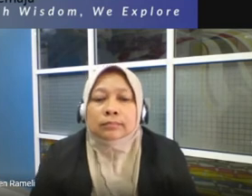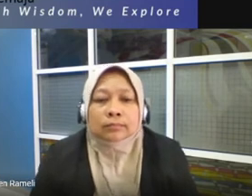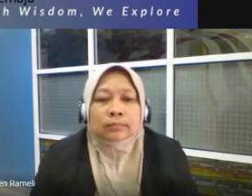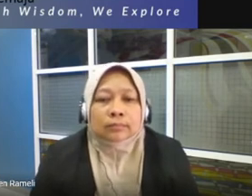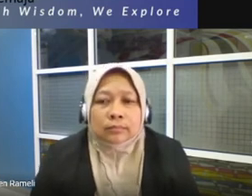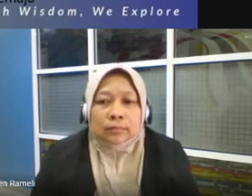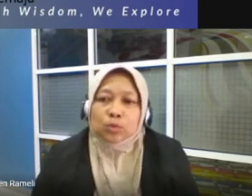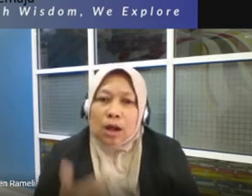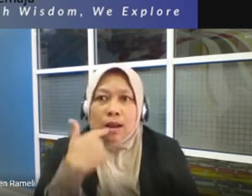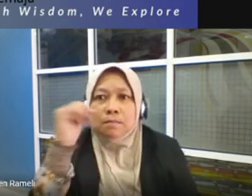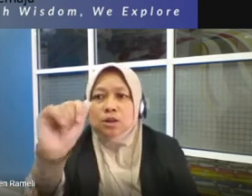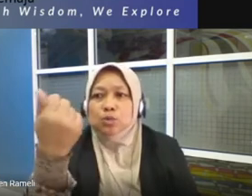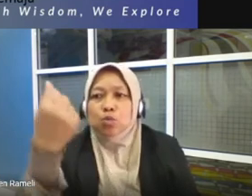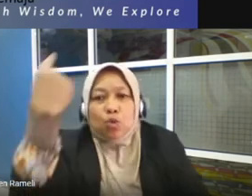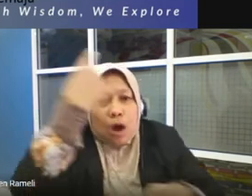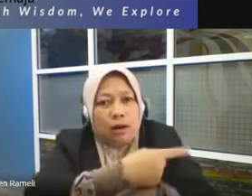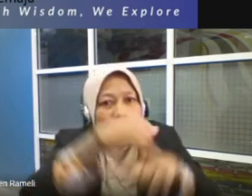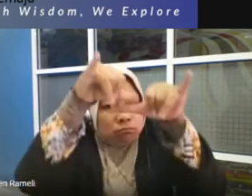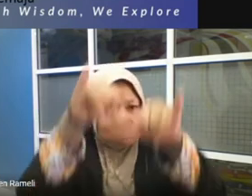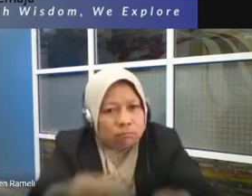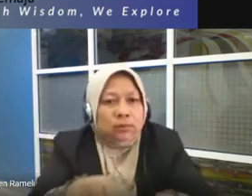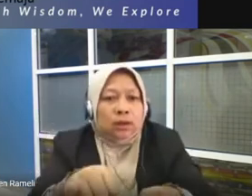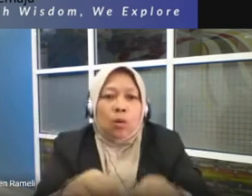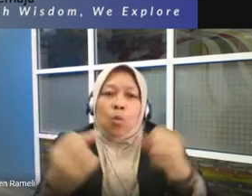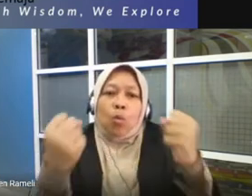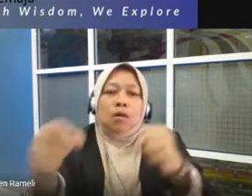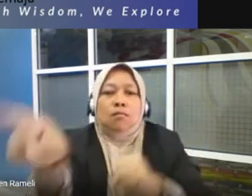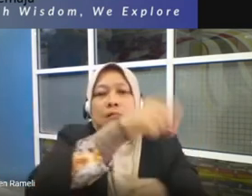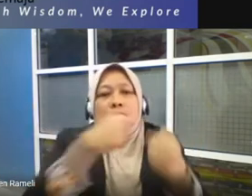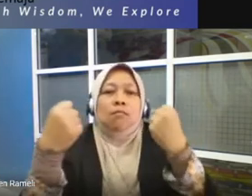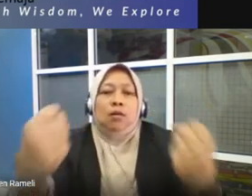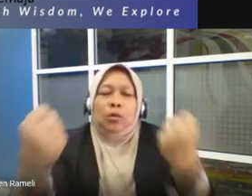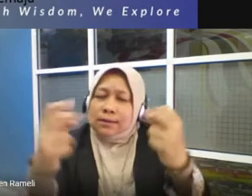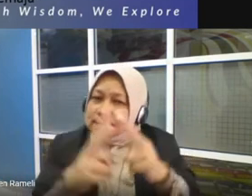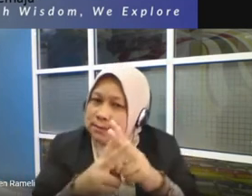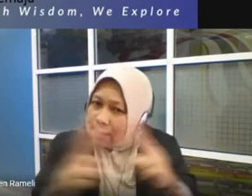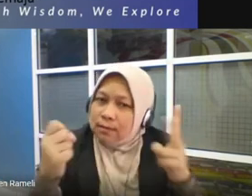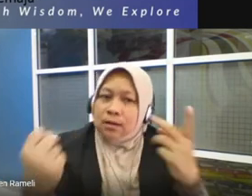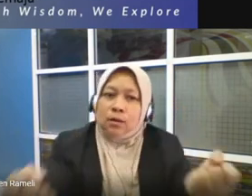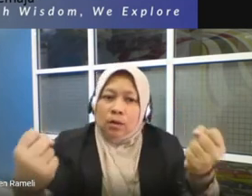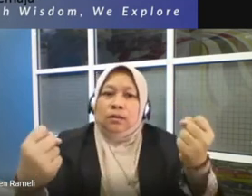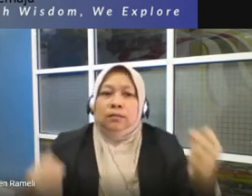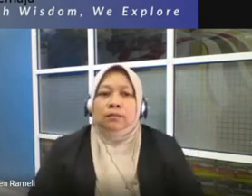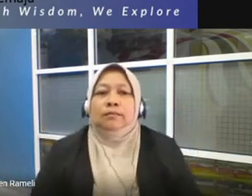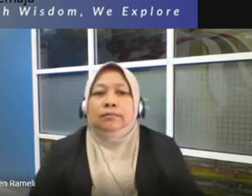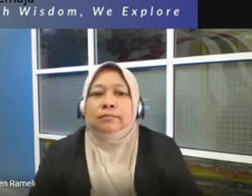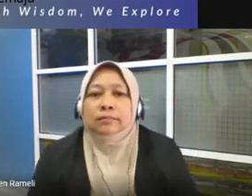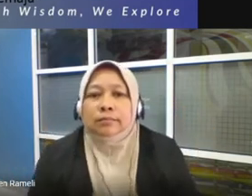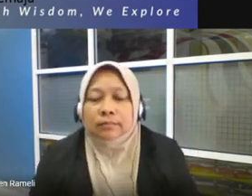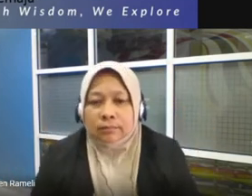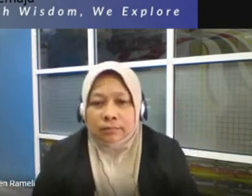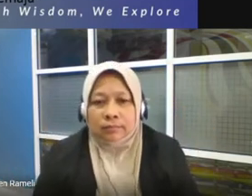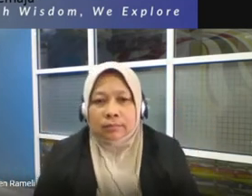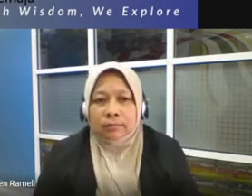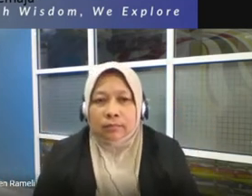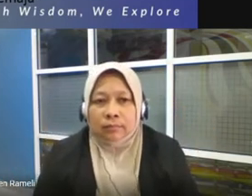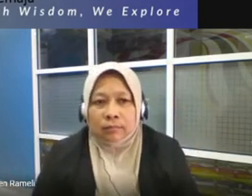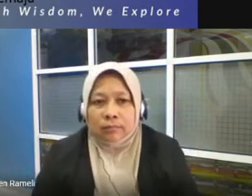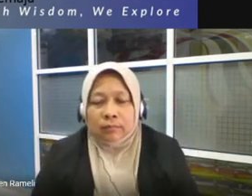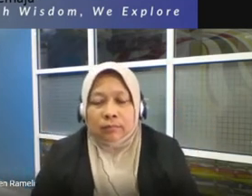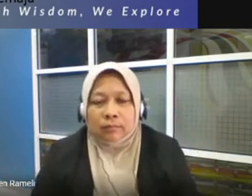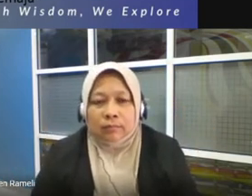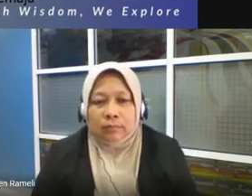10 days. 10 days. You are very strong. Very strong. The sound of water